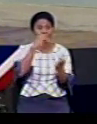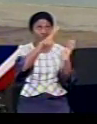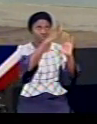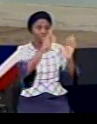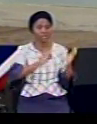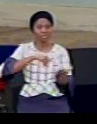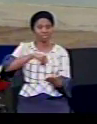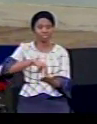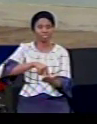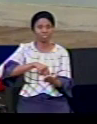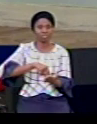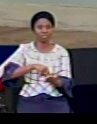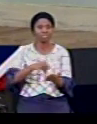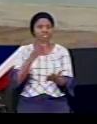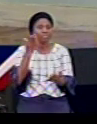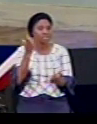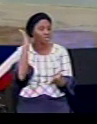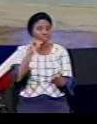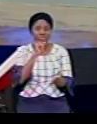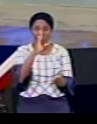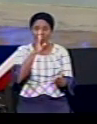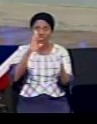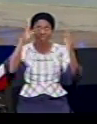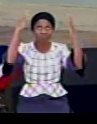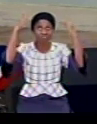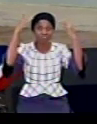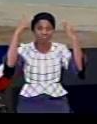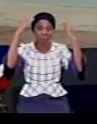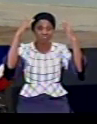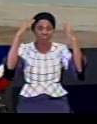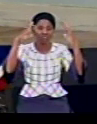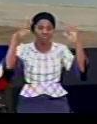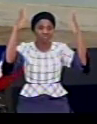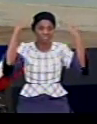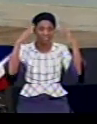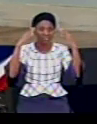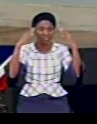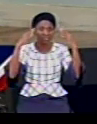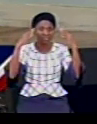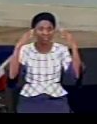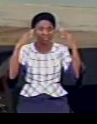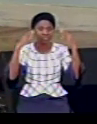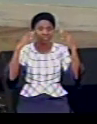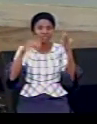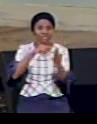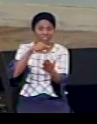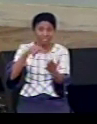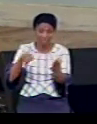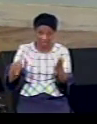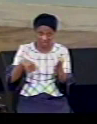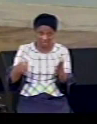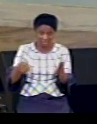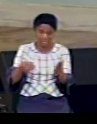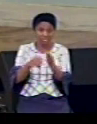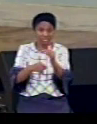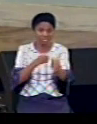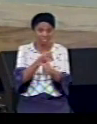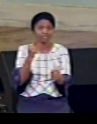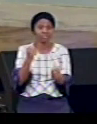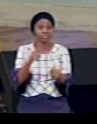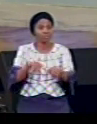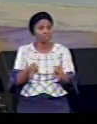there shall not be dew nor rain these years,